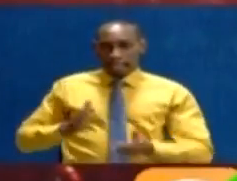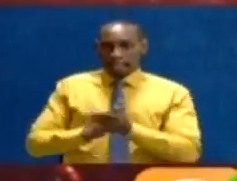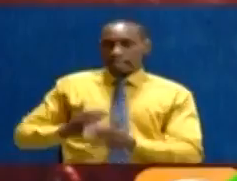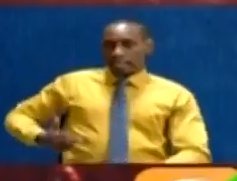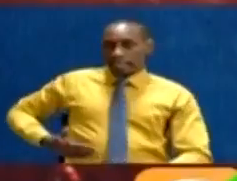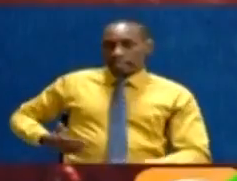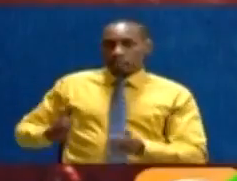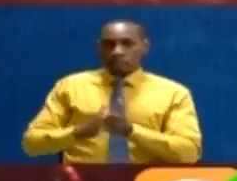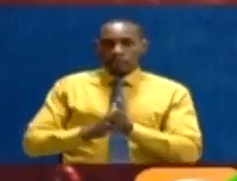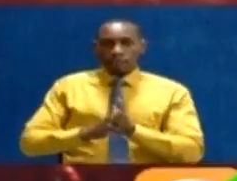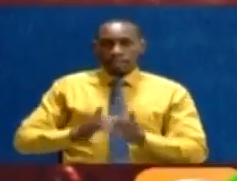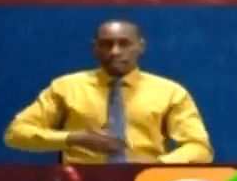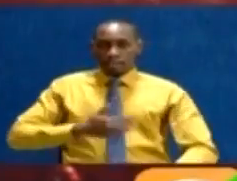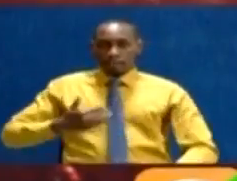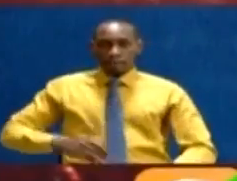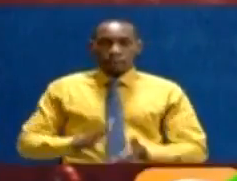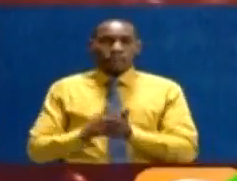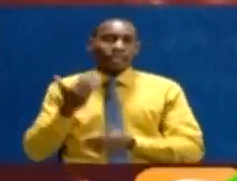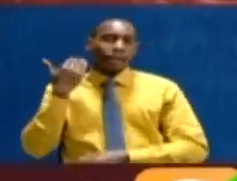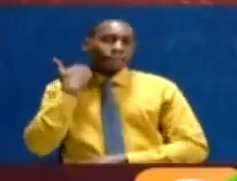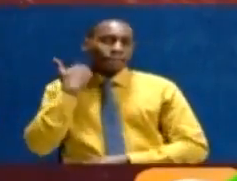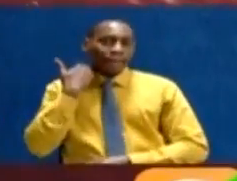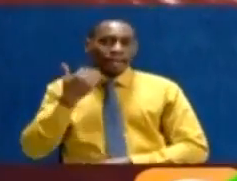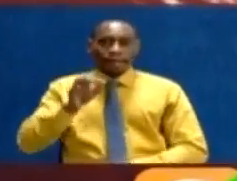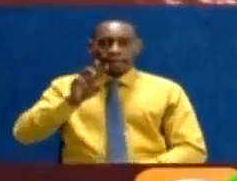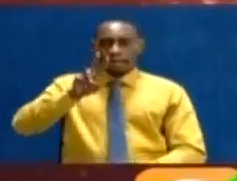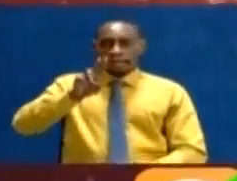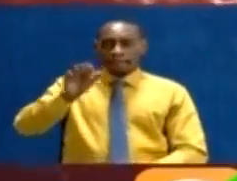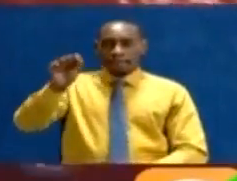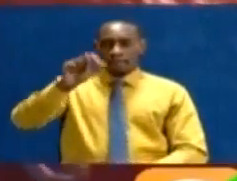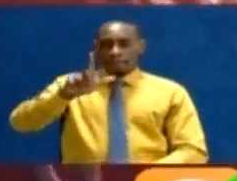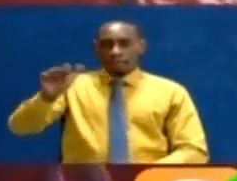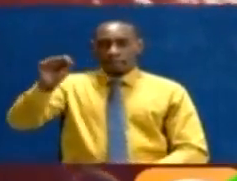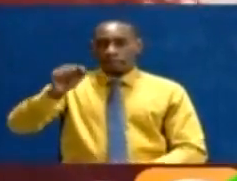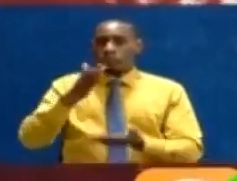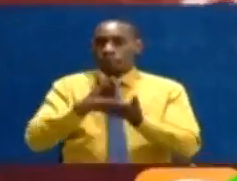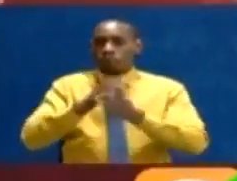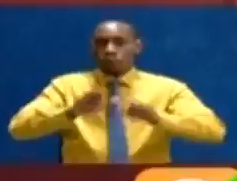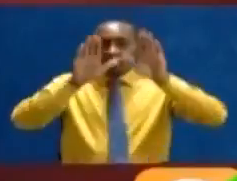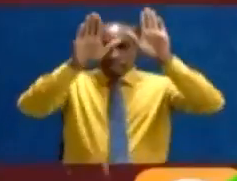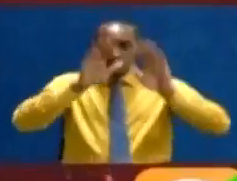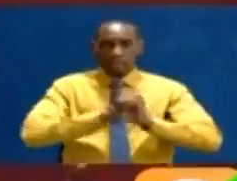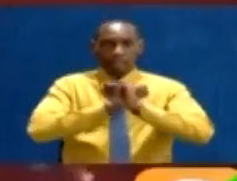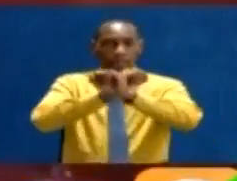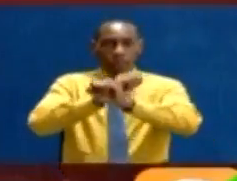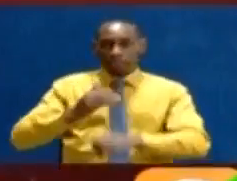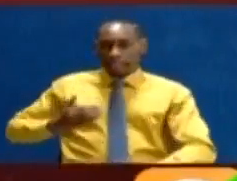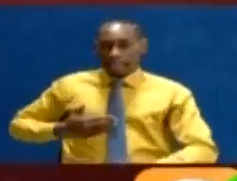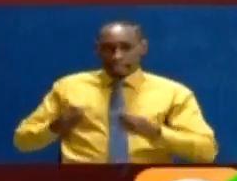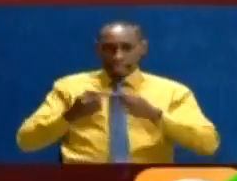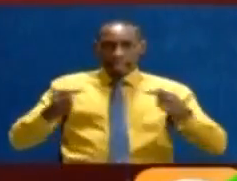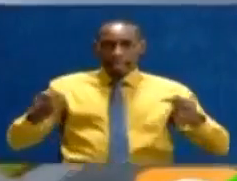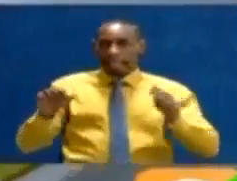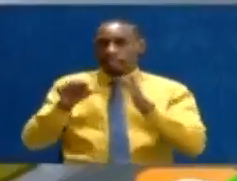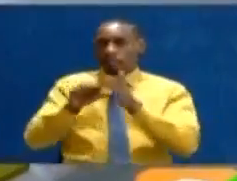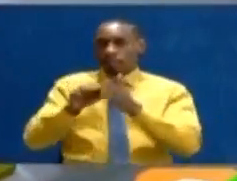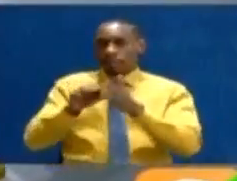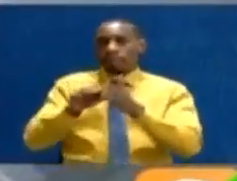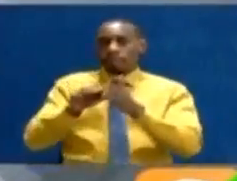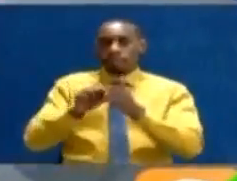kidney, intestines, and blood vessels. This type of enzyme plays an important role in protecting the lungs against acute